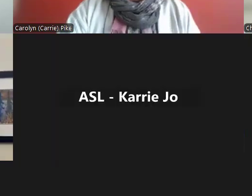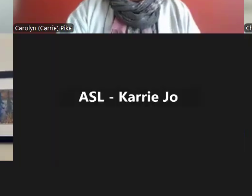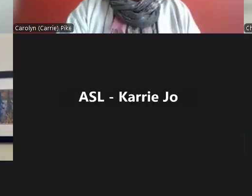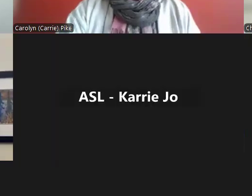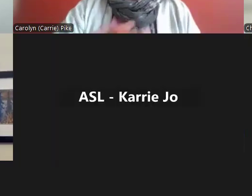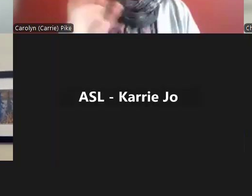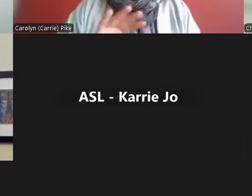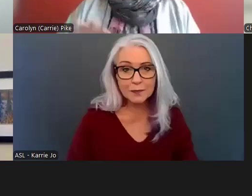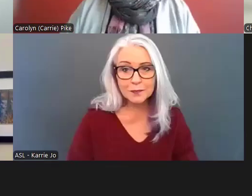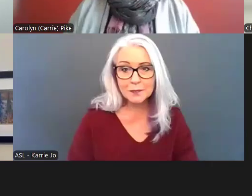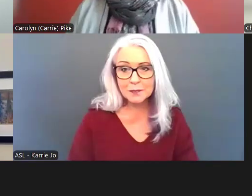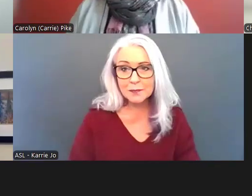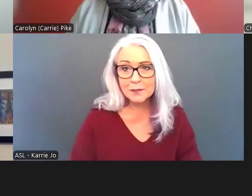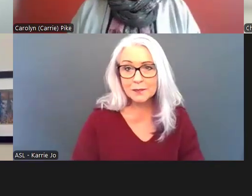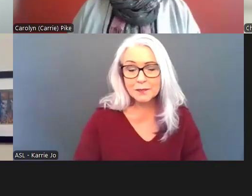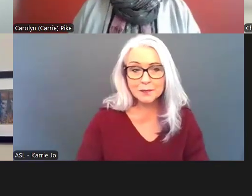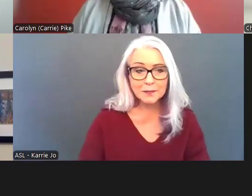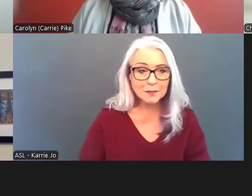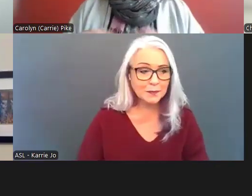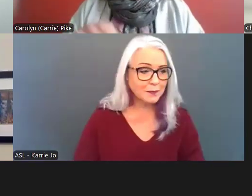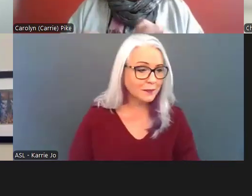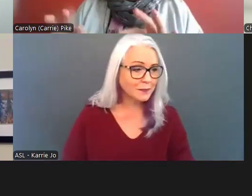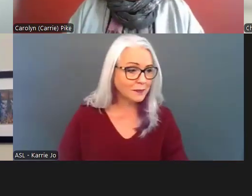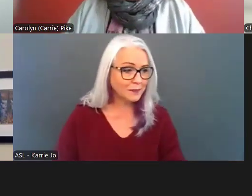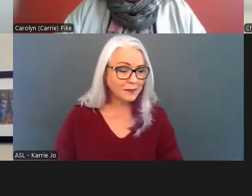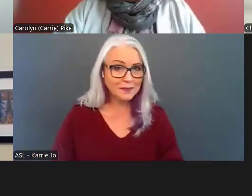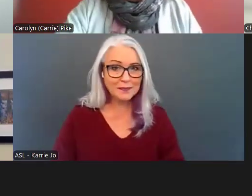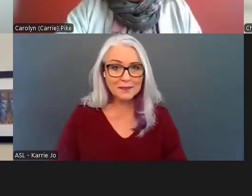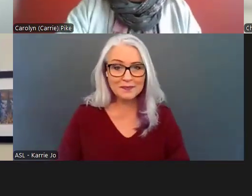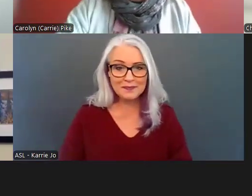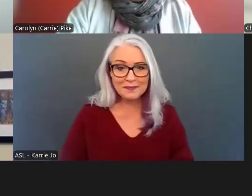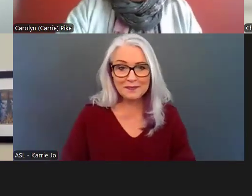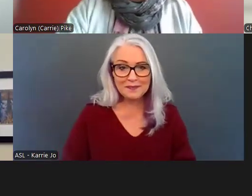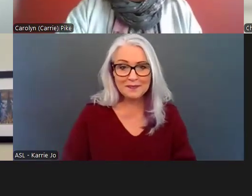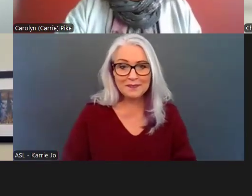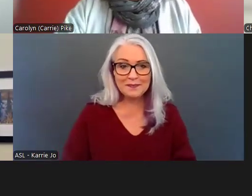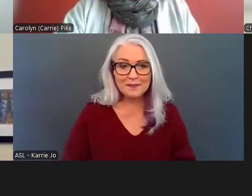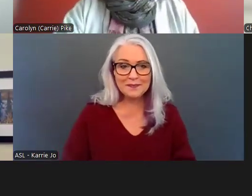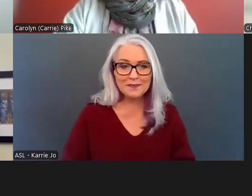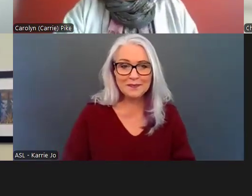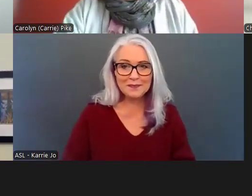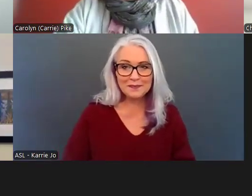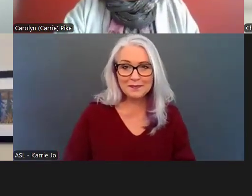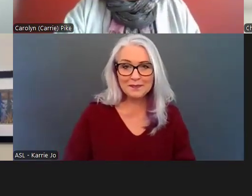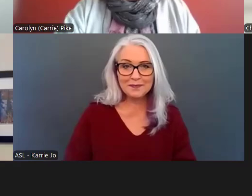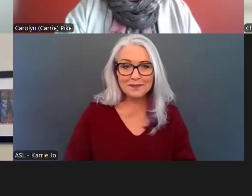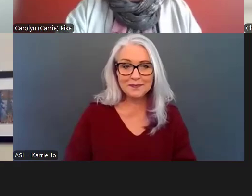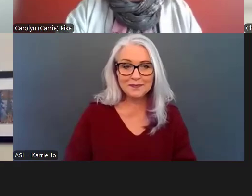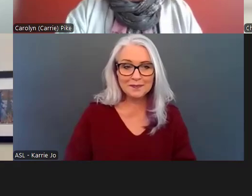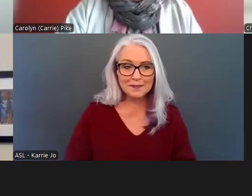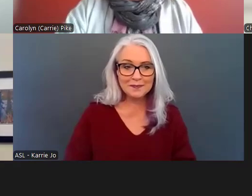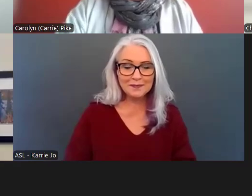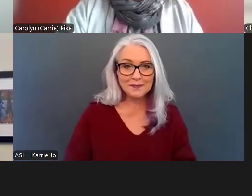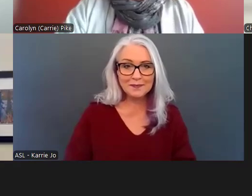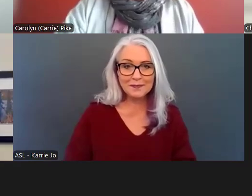say something to Chuck, I think. No, I'm good. I was looking something up. Okay.